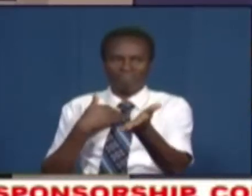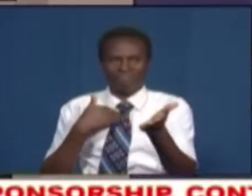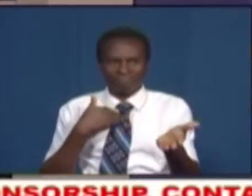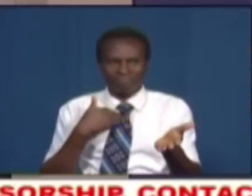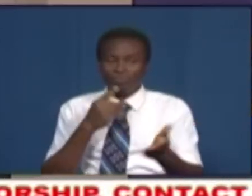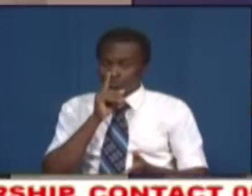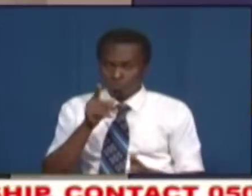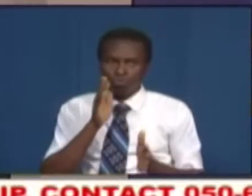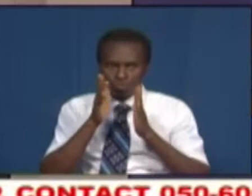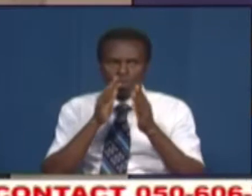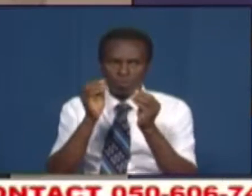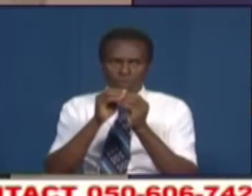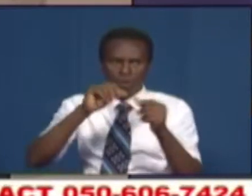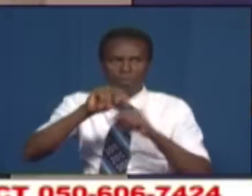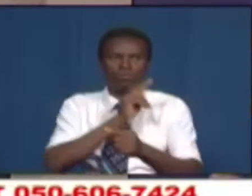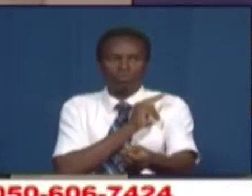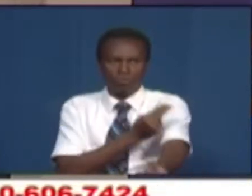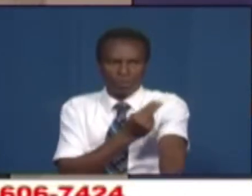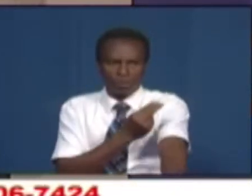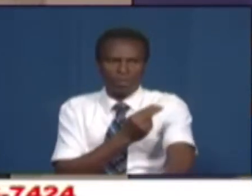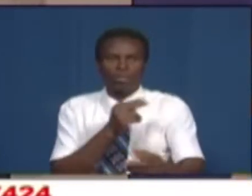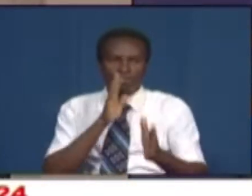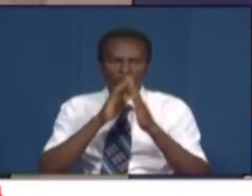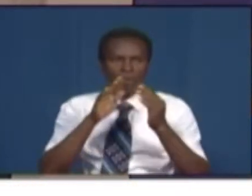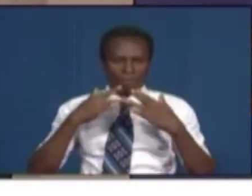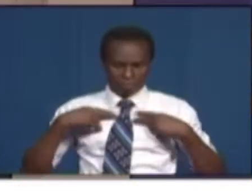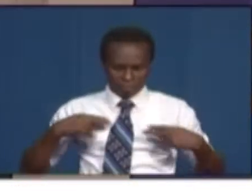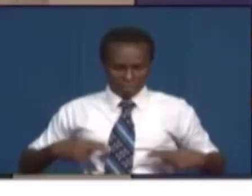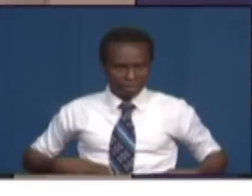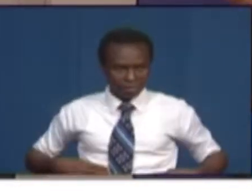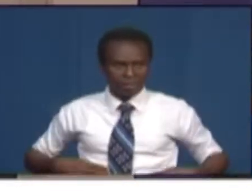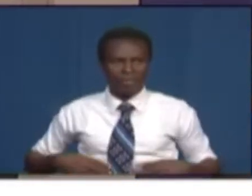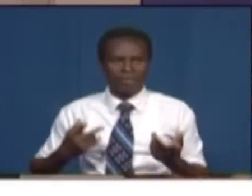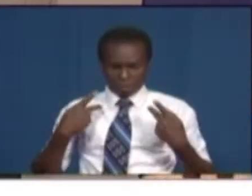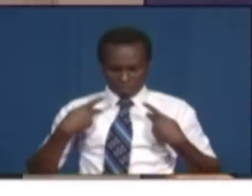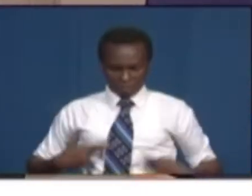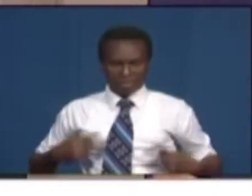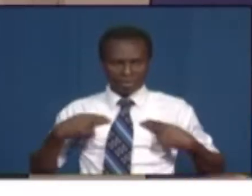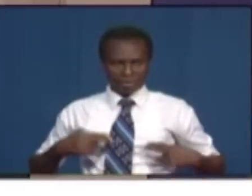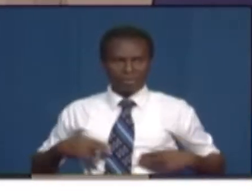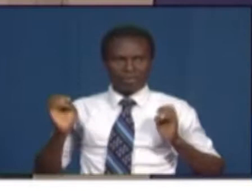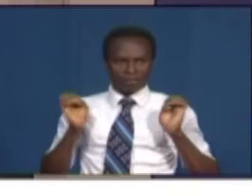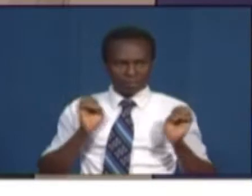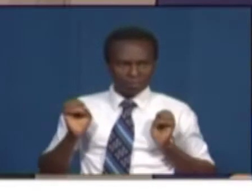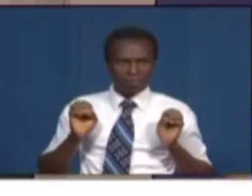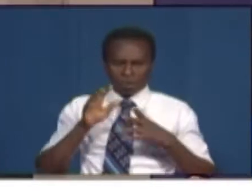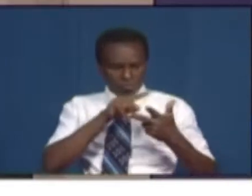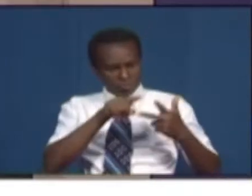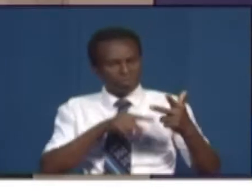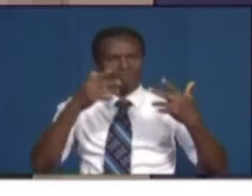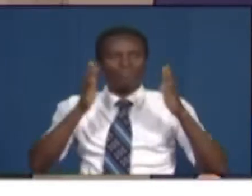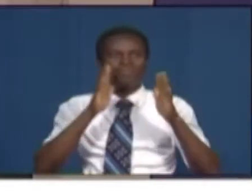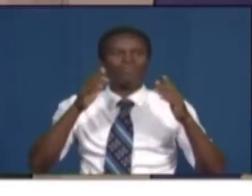about nutrition. Some talk about menstrual hygiene management. Some talk about personal hygiene and even sports, exercising. Now,